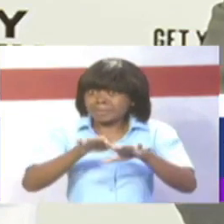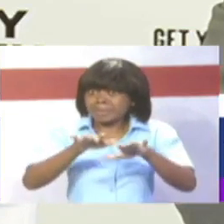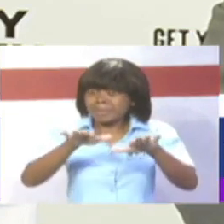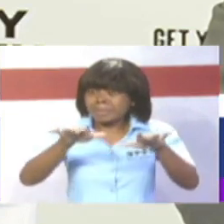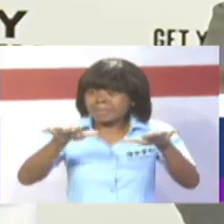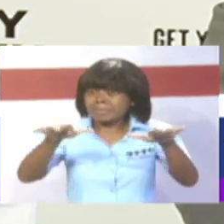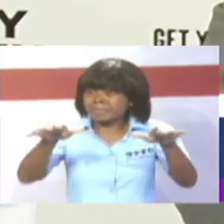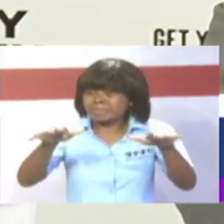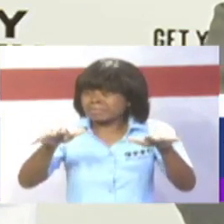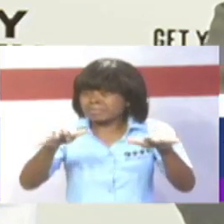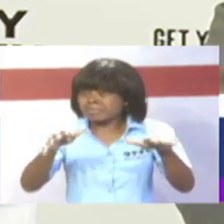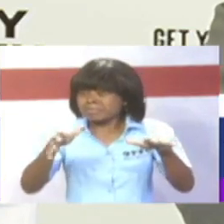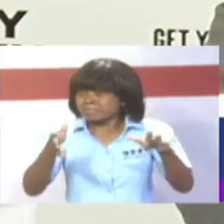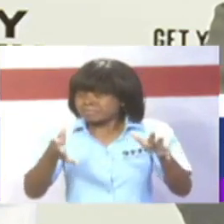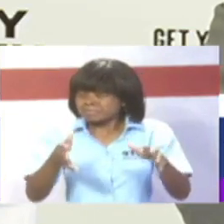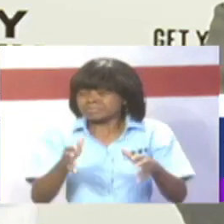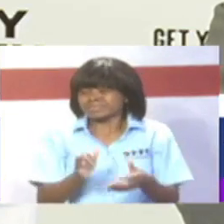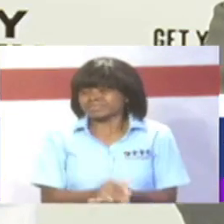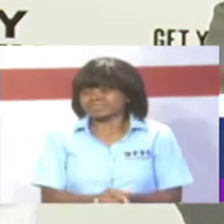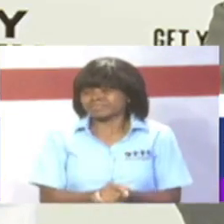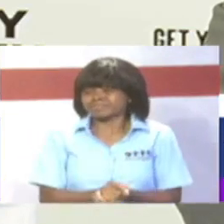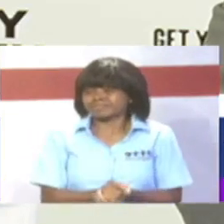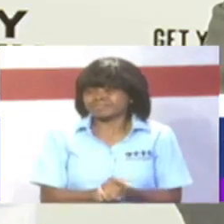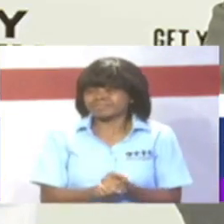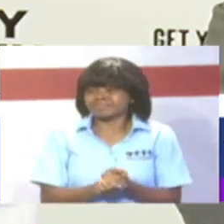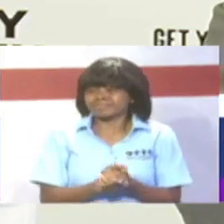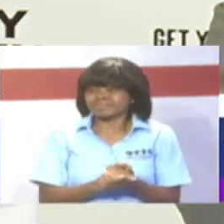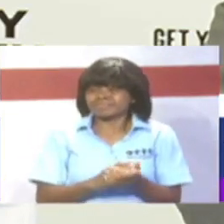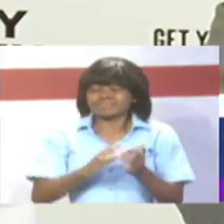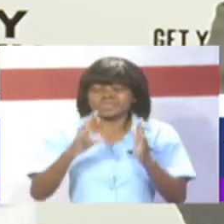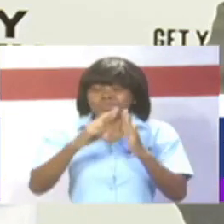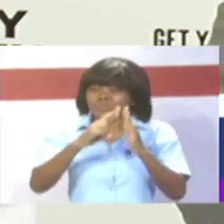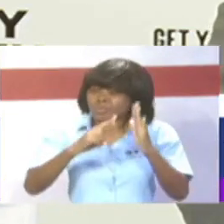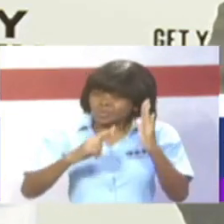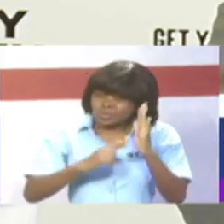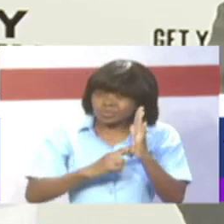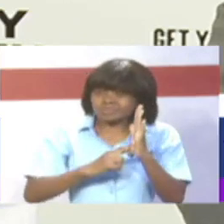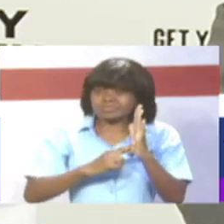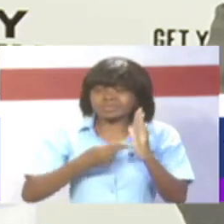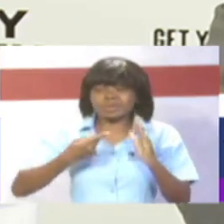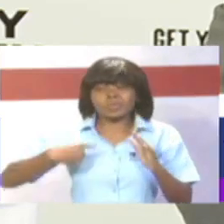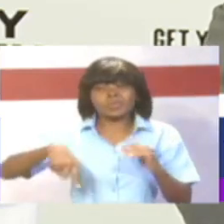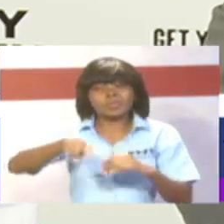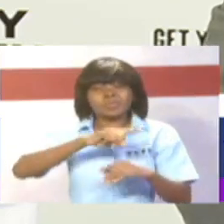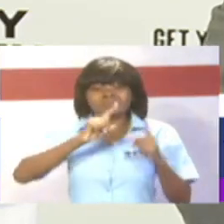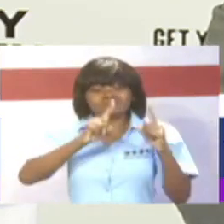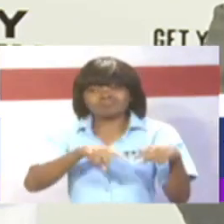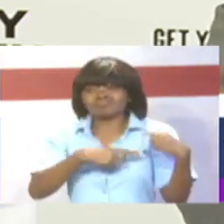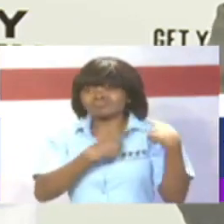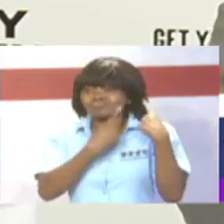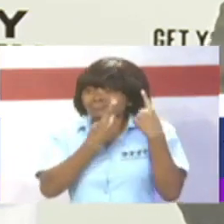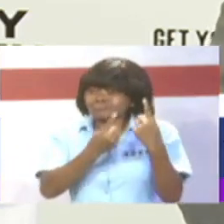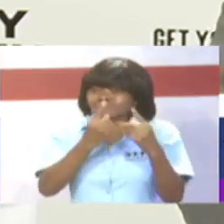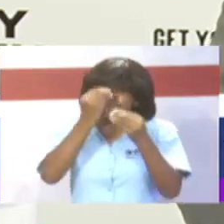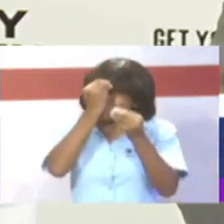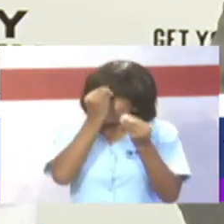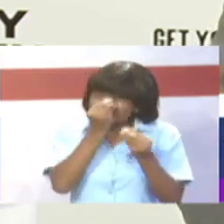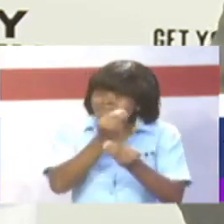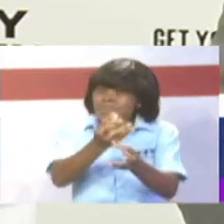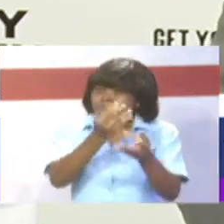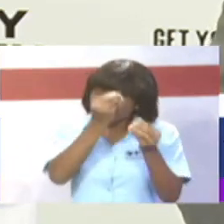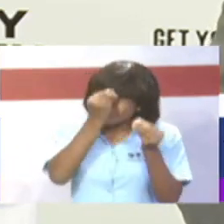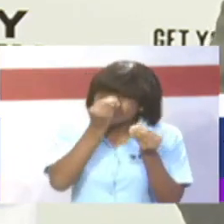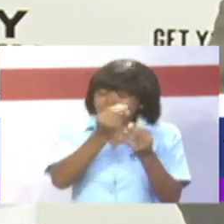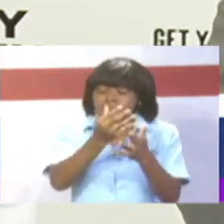for reducing risk remain the same. There aren't additional measures that we would need to implement de